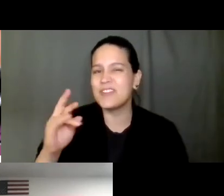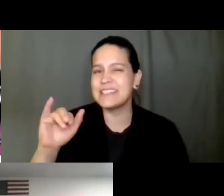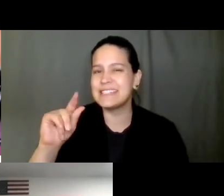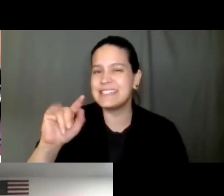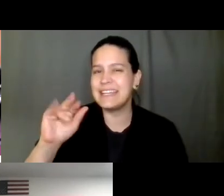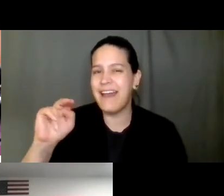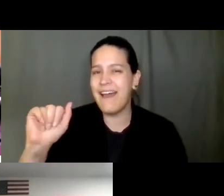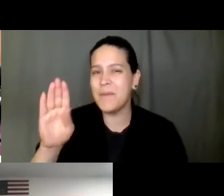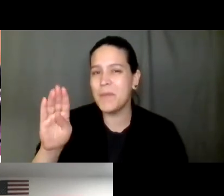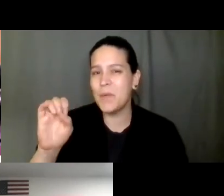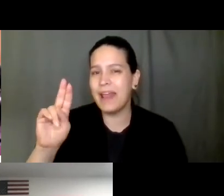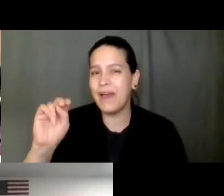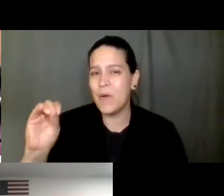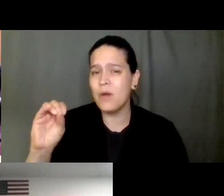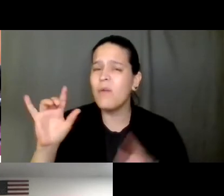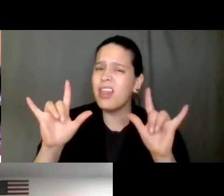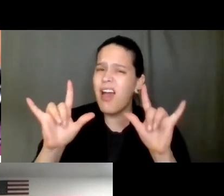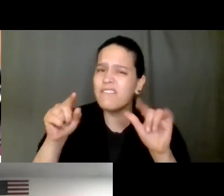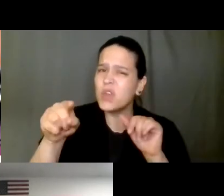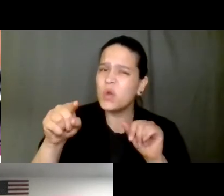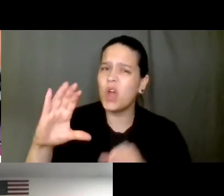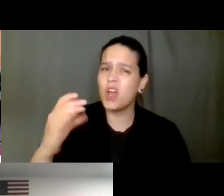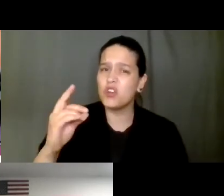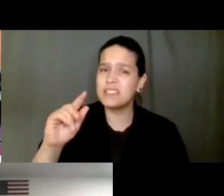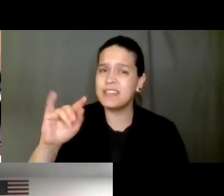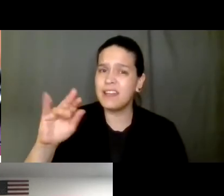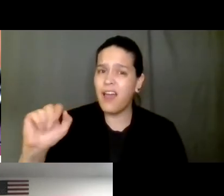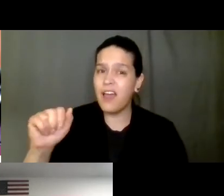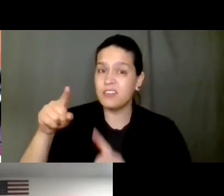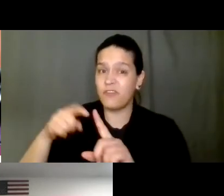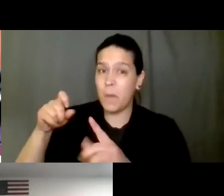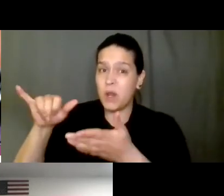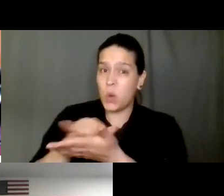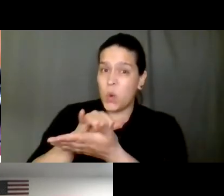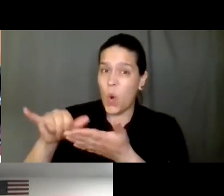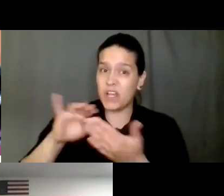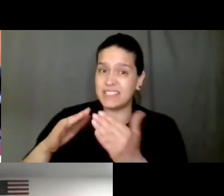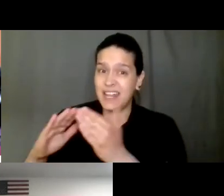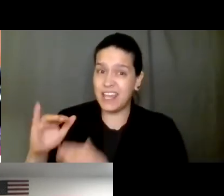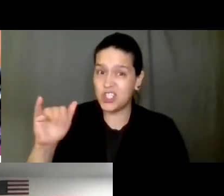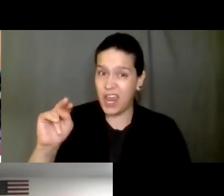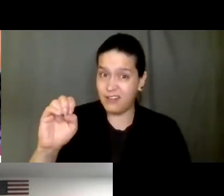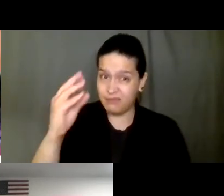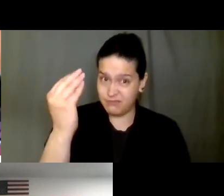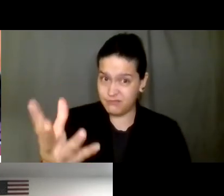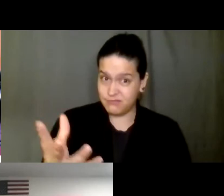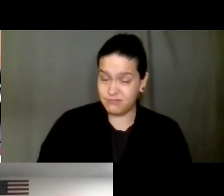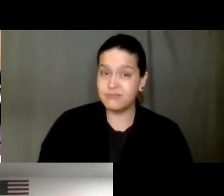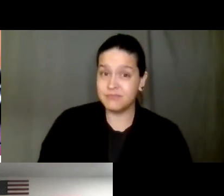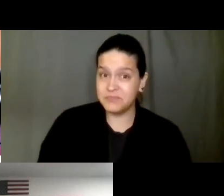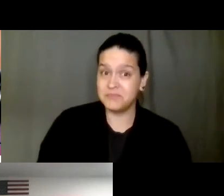Christina Bueno. We love you, Christina. Christina zooming in from New York City, Jane. New York City,